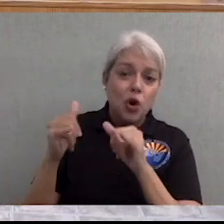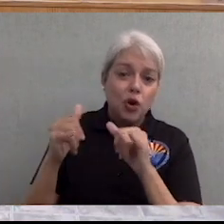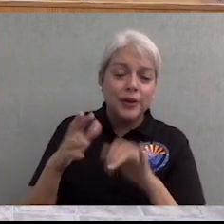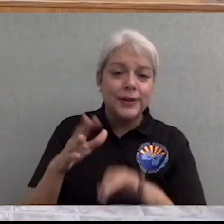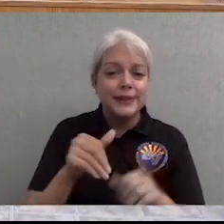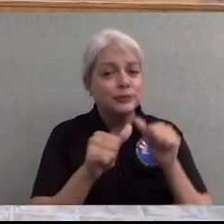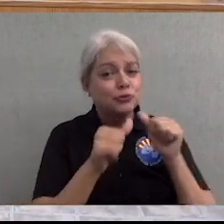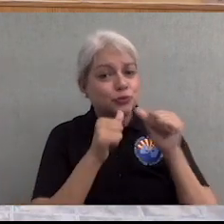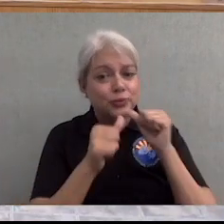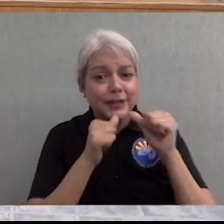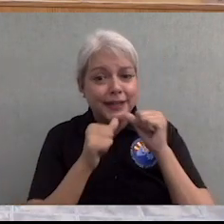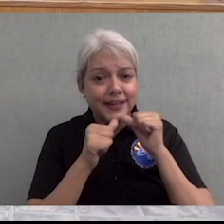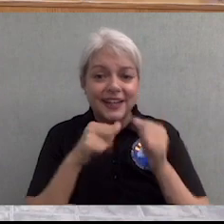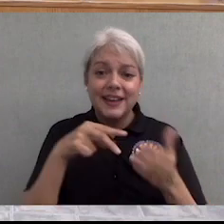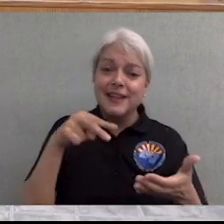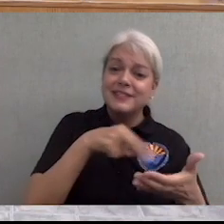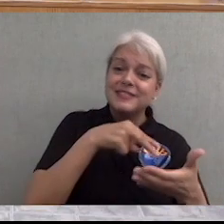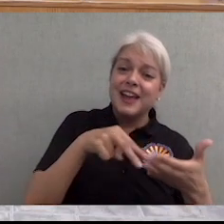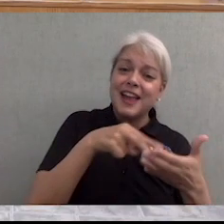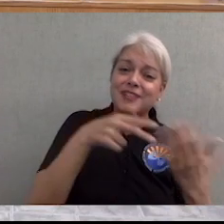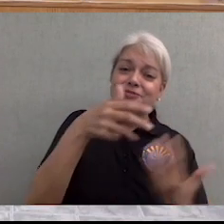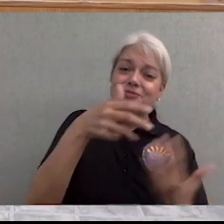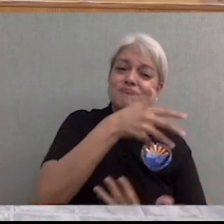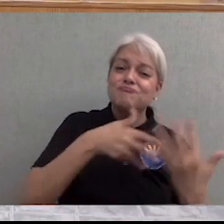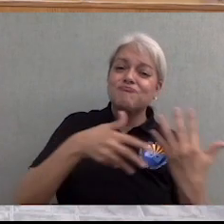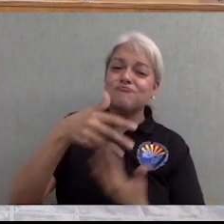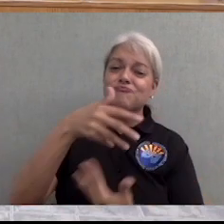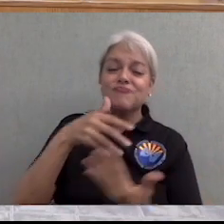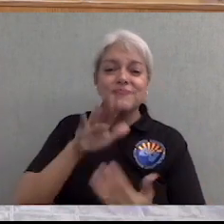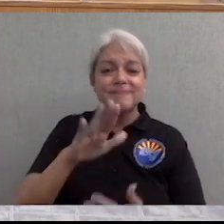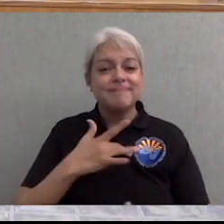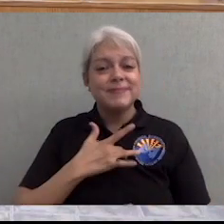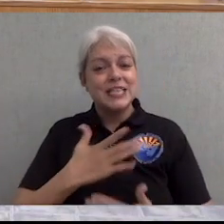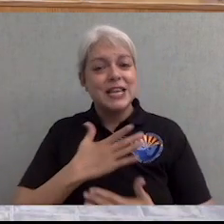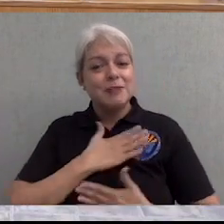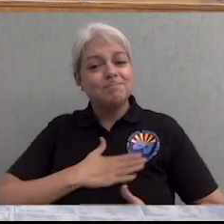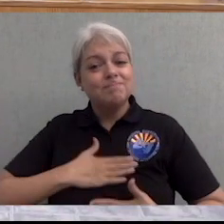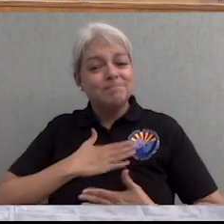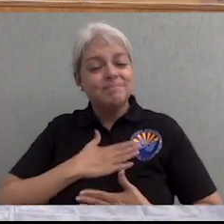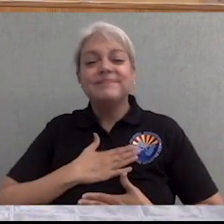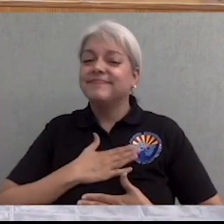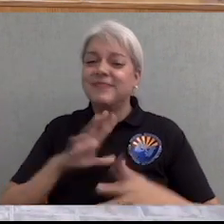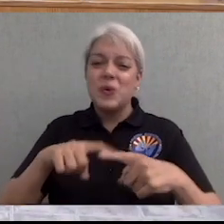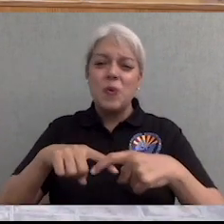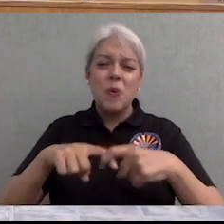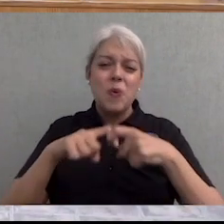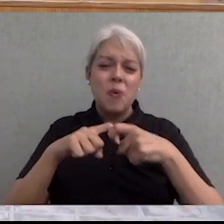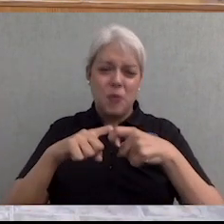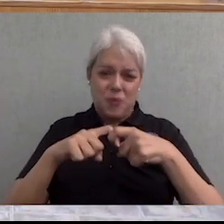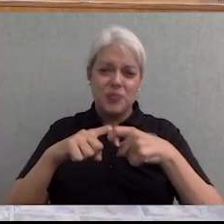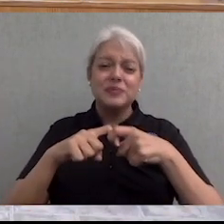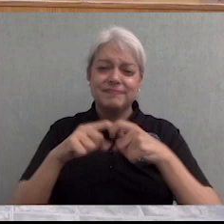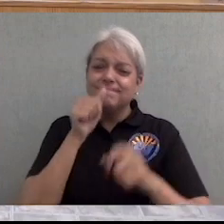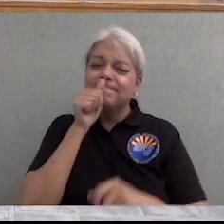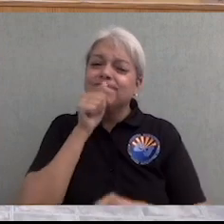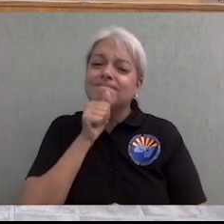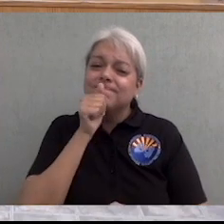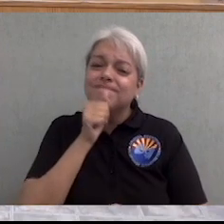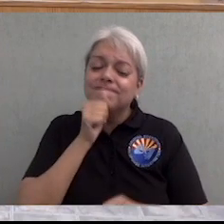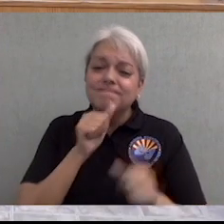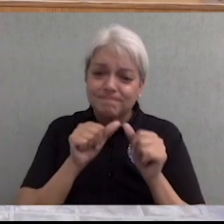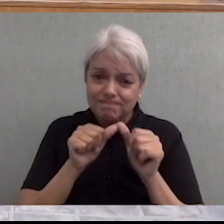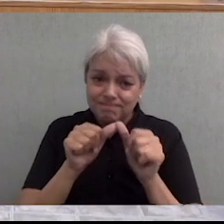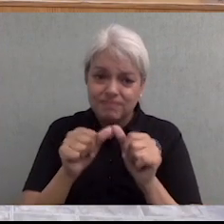leisure things that you do, and try to hold on a little bit longer. And we're all gonna be safe. We don't wanna